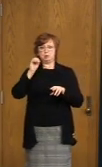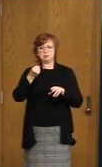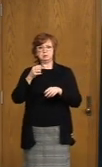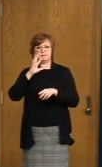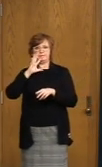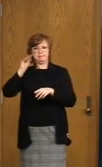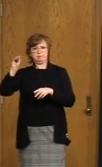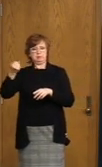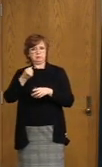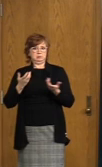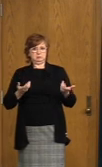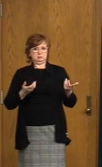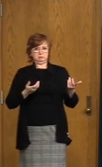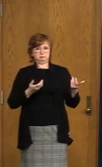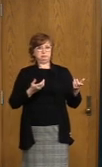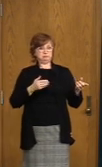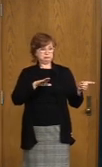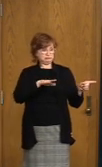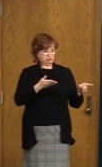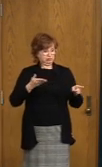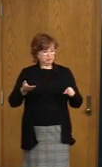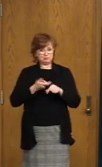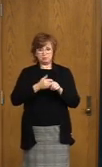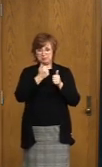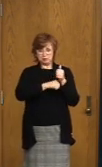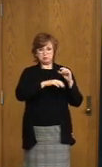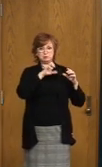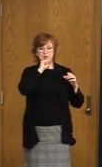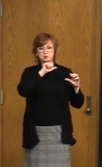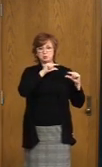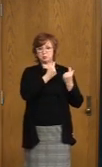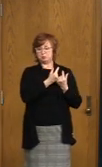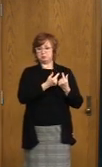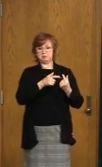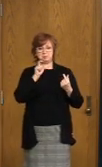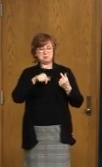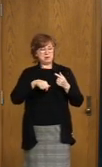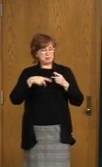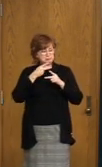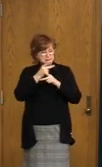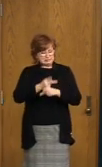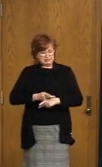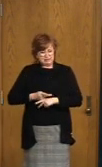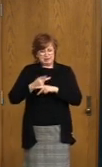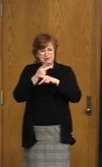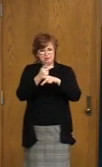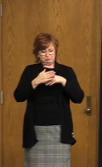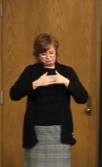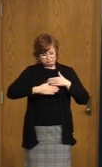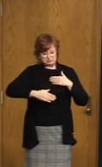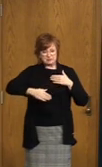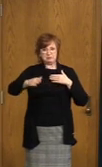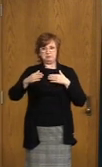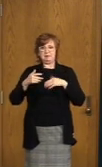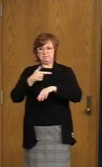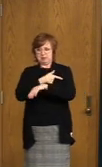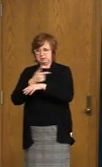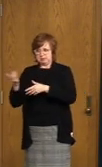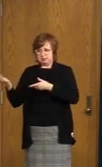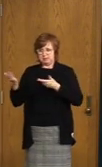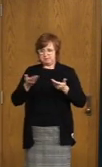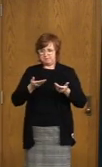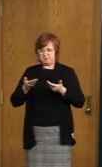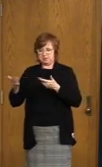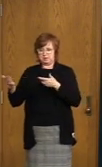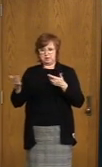50s, and we really need to take care while the vaccine rolls out. And these measures can keep us safe, keep